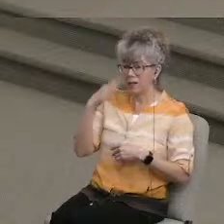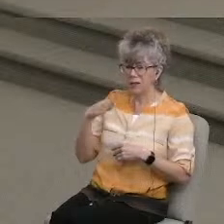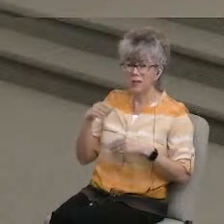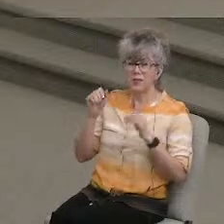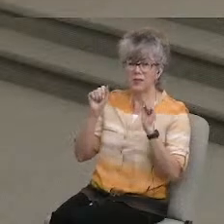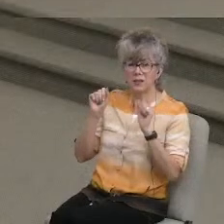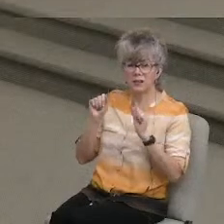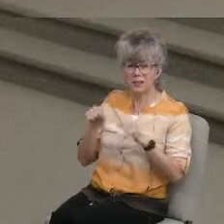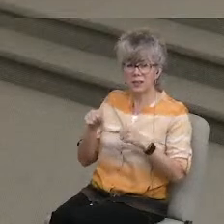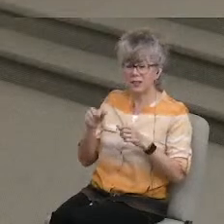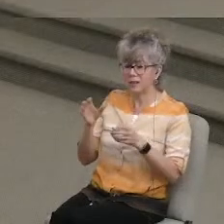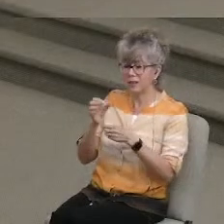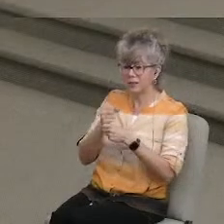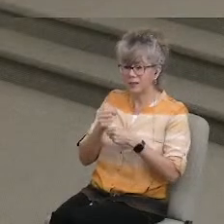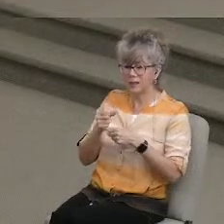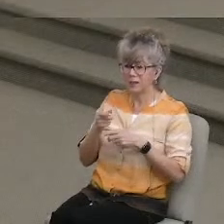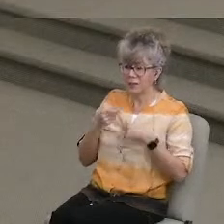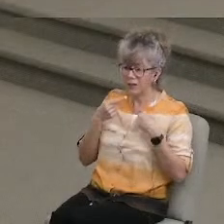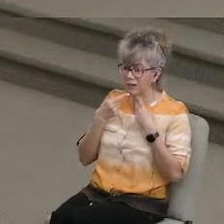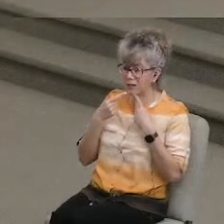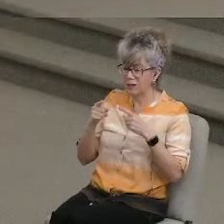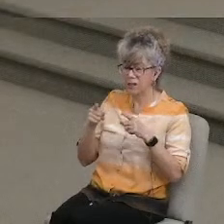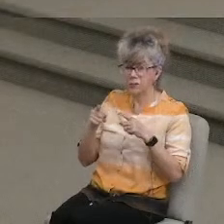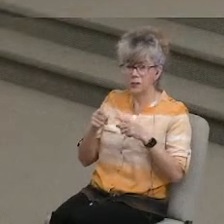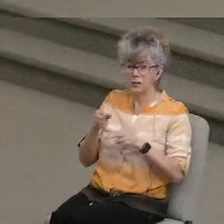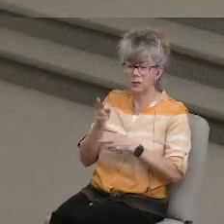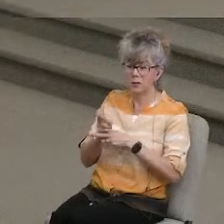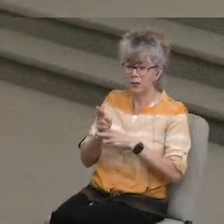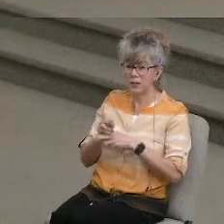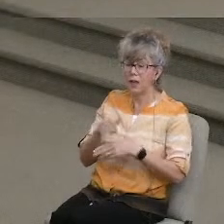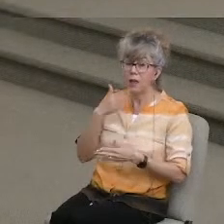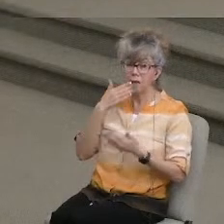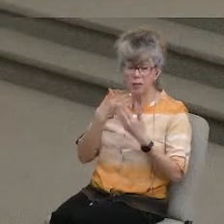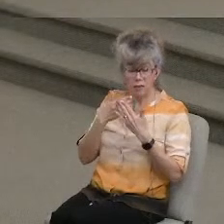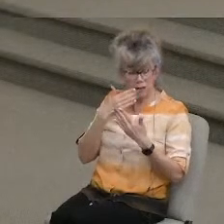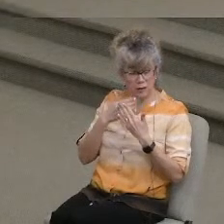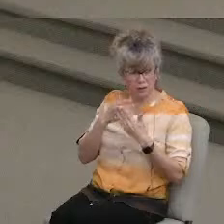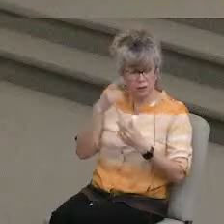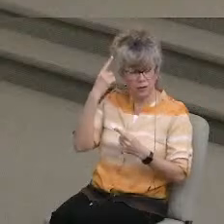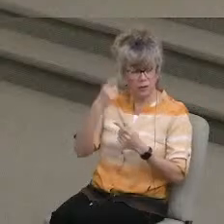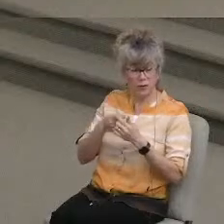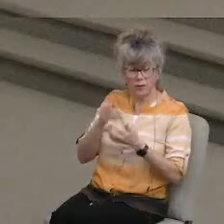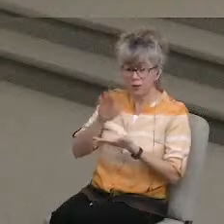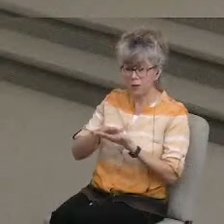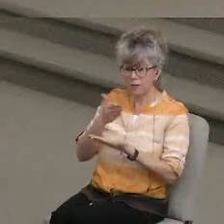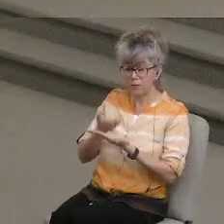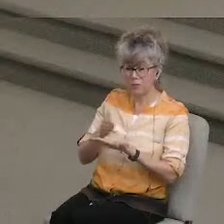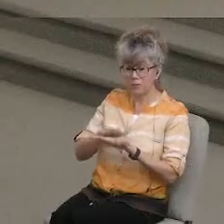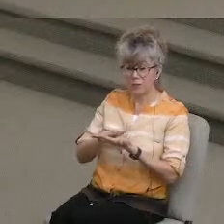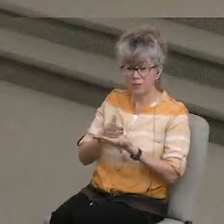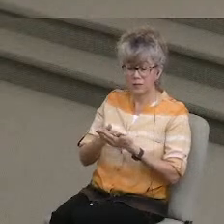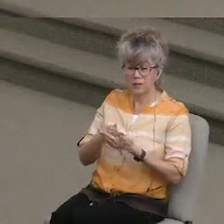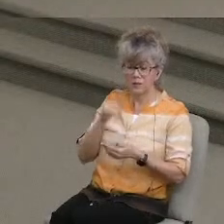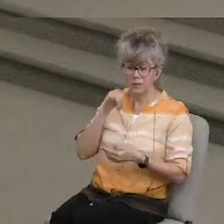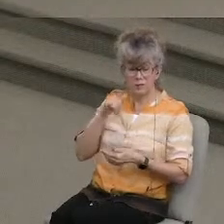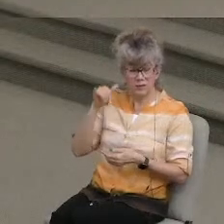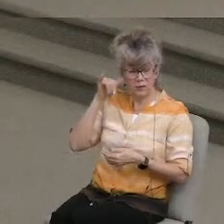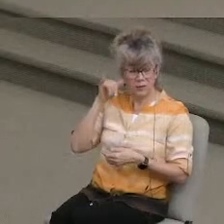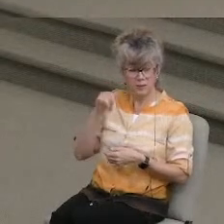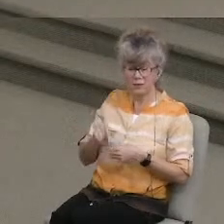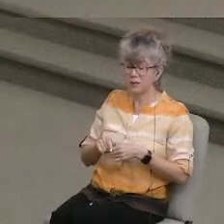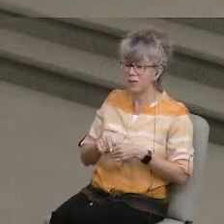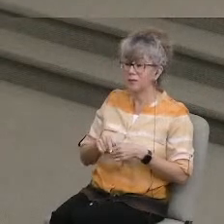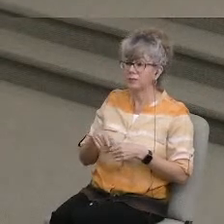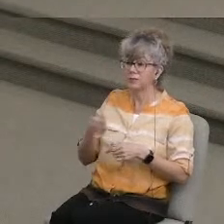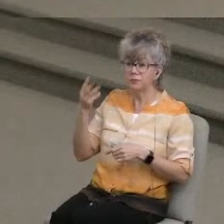you to all those who helped with the pancake breakfast and Easter egg hunt yesterday. It was a wonderful time for family